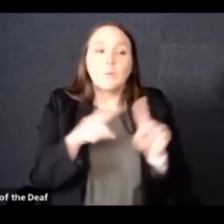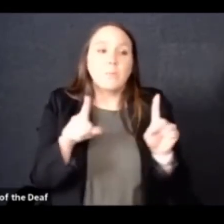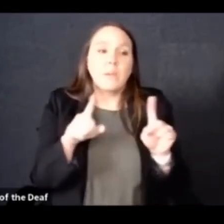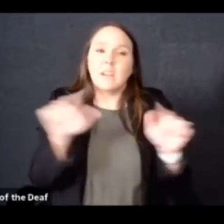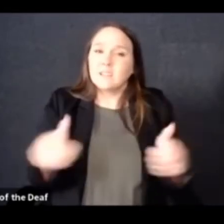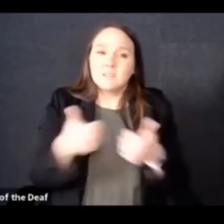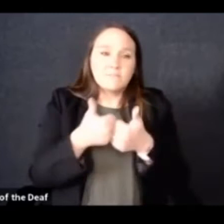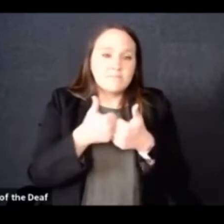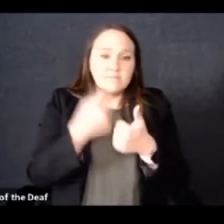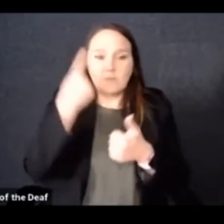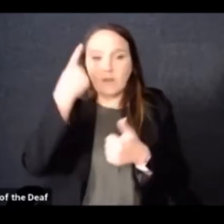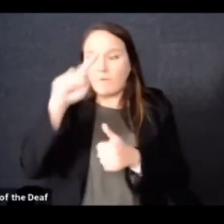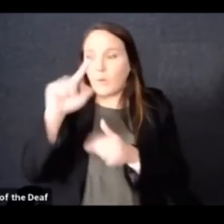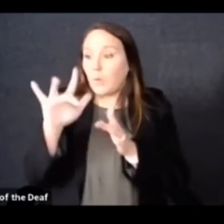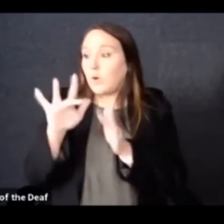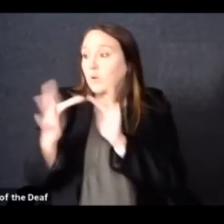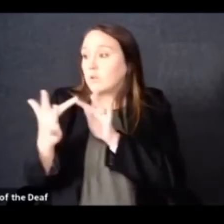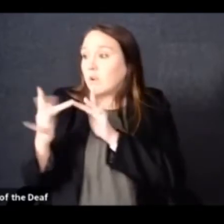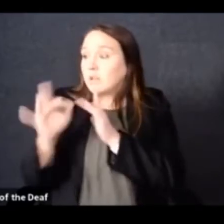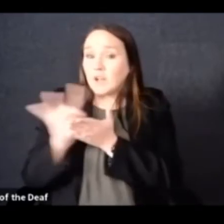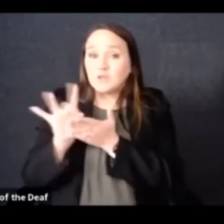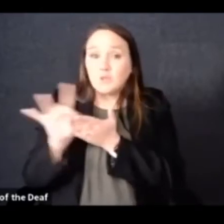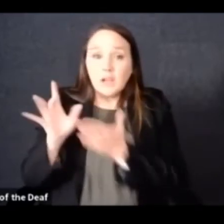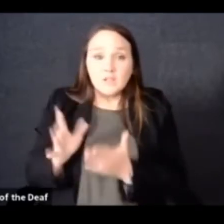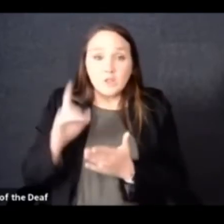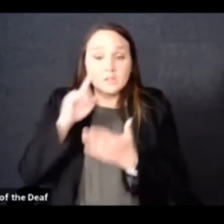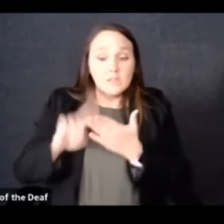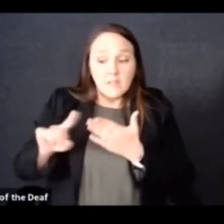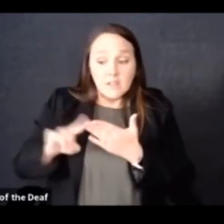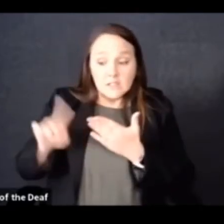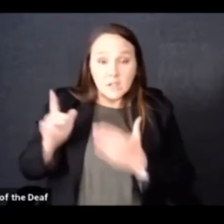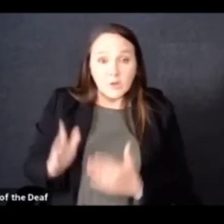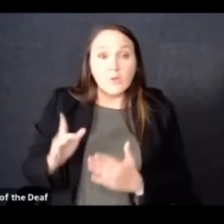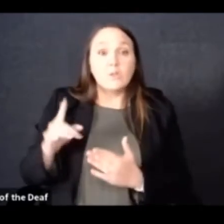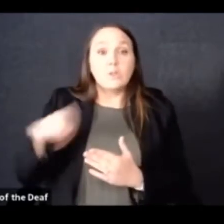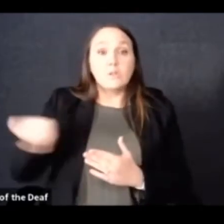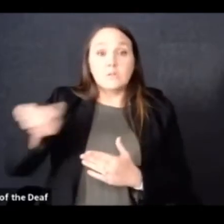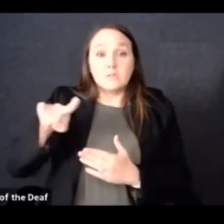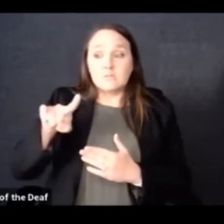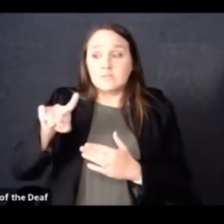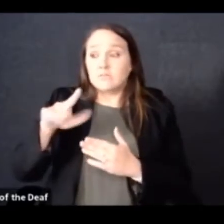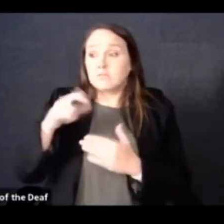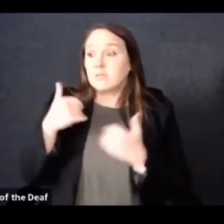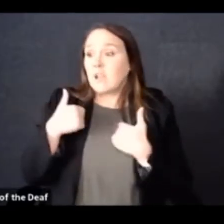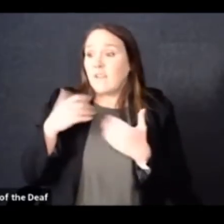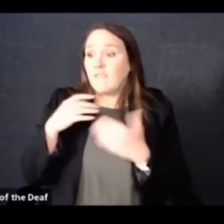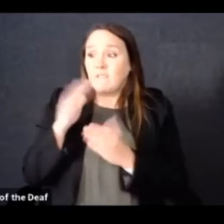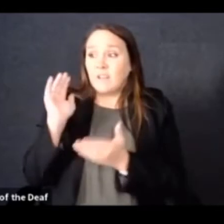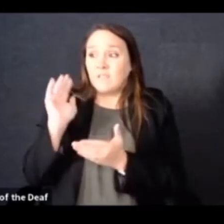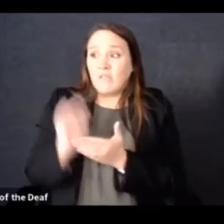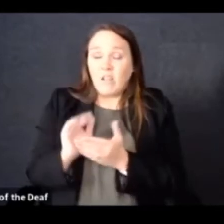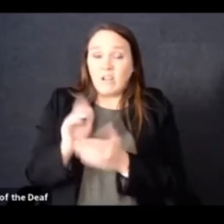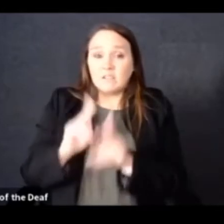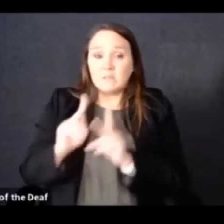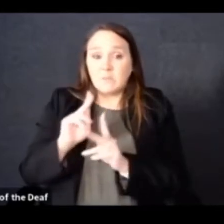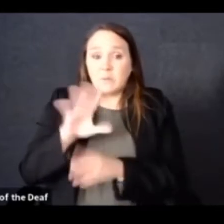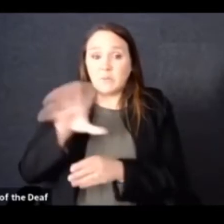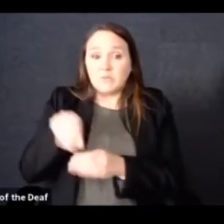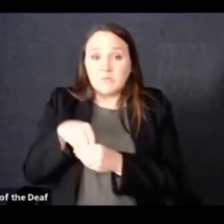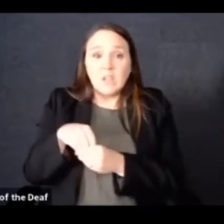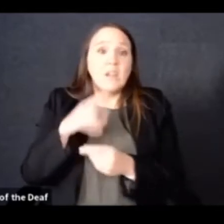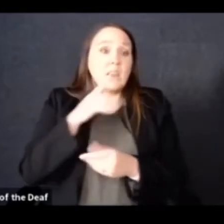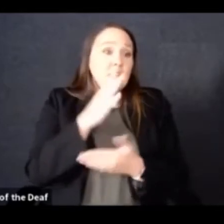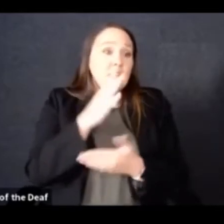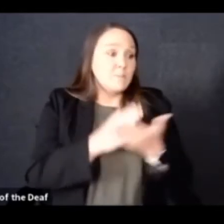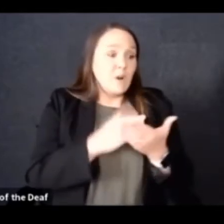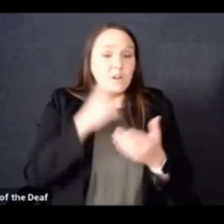It's challenging for contact tracers and case investigators because we're finding less cooperation, and part of that is just due to fatigue, and